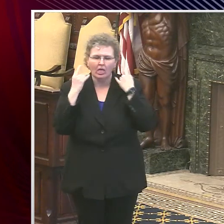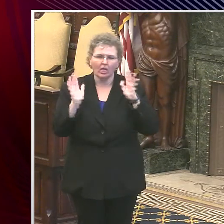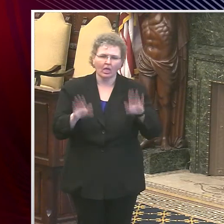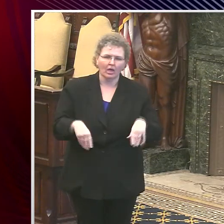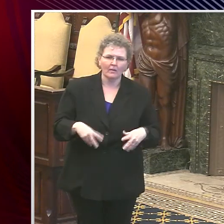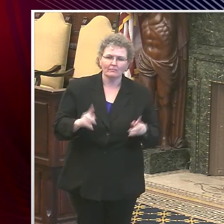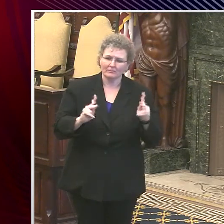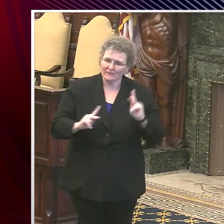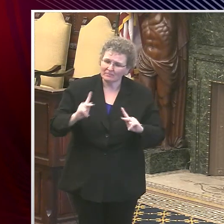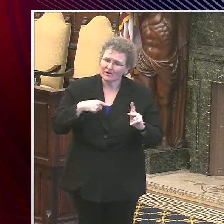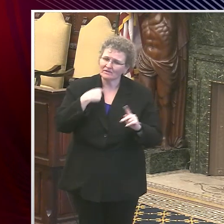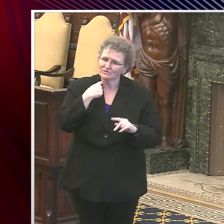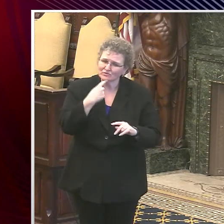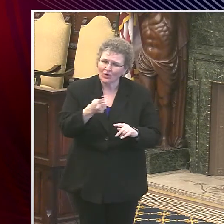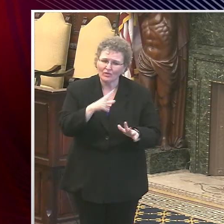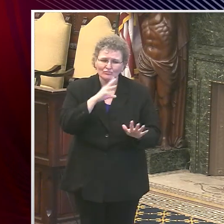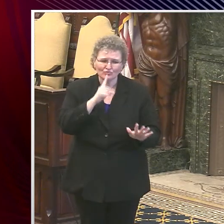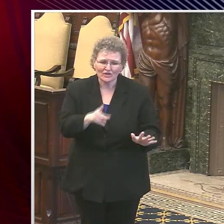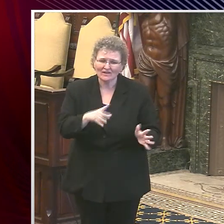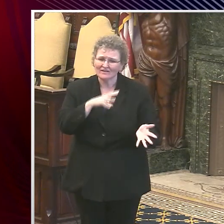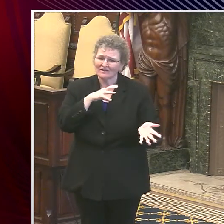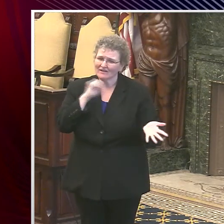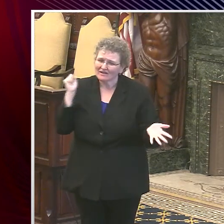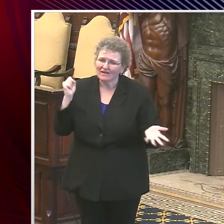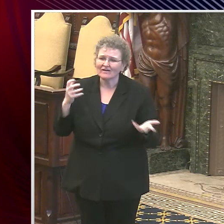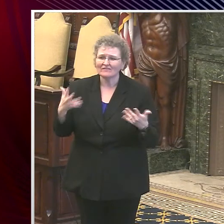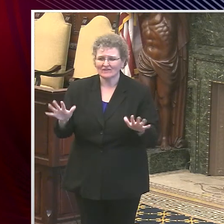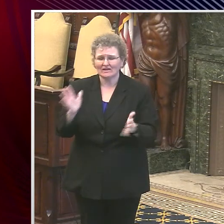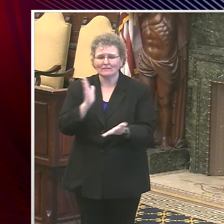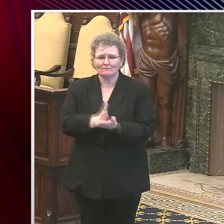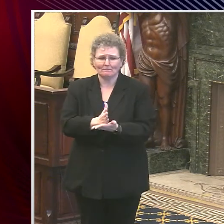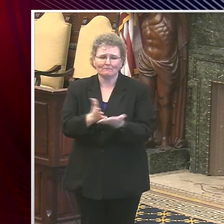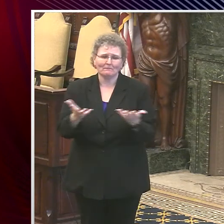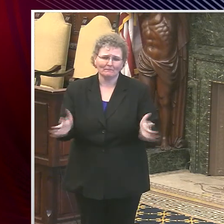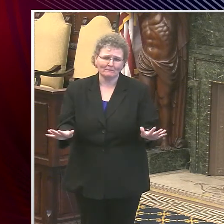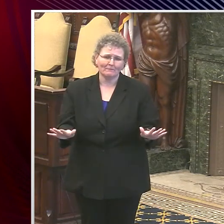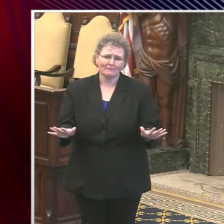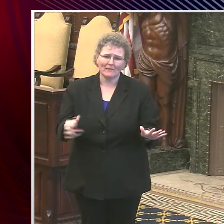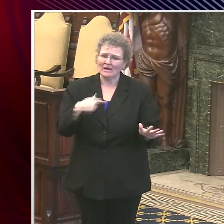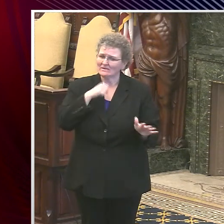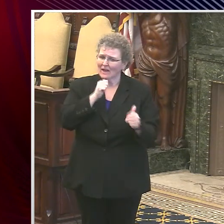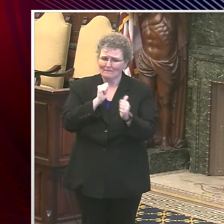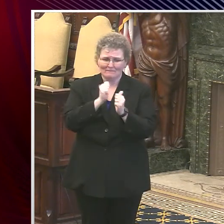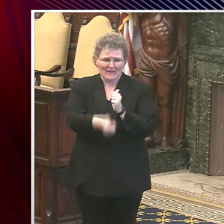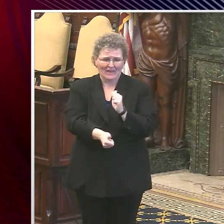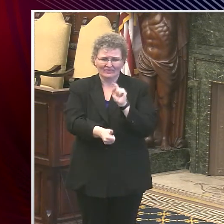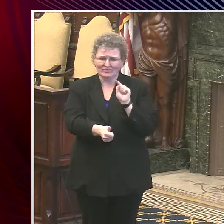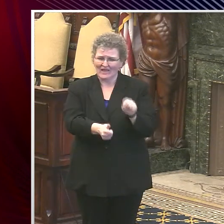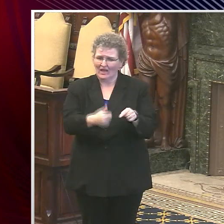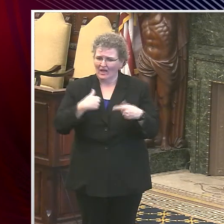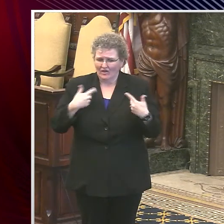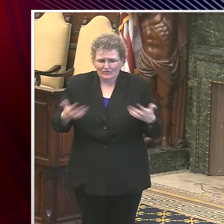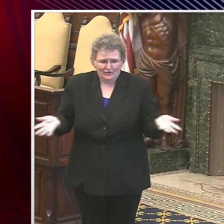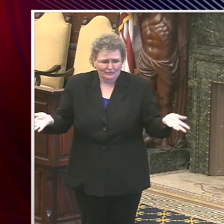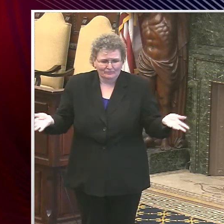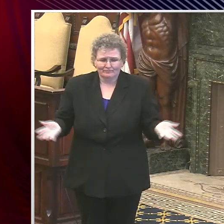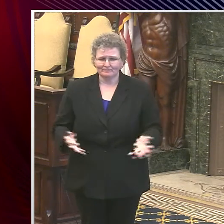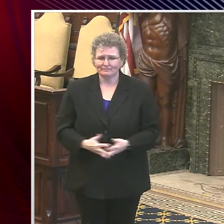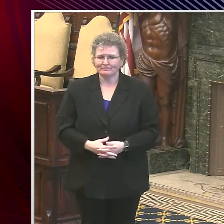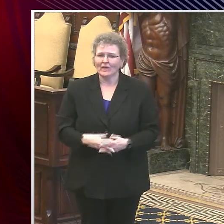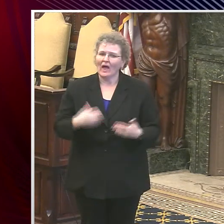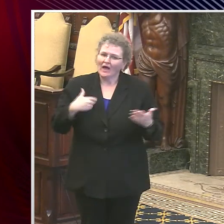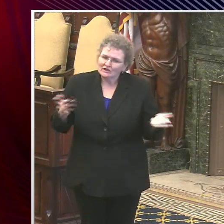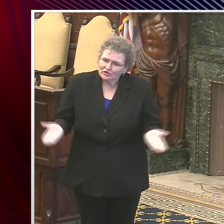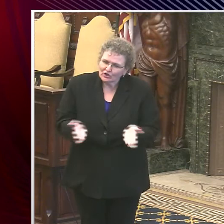tired of the epidemic and hoping that it's we're past it. And so that's why we need to encourage everyone to